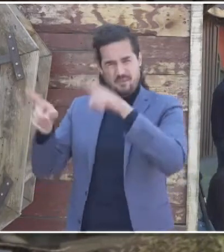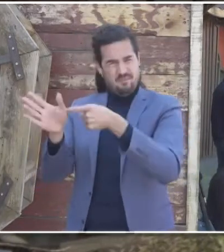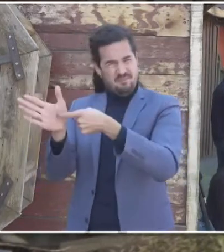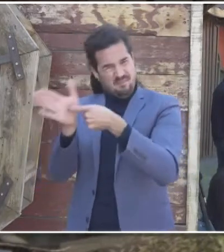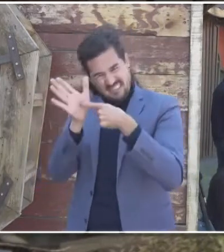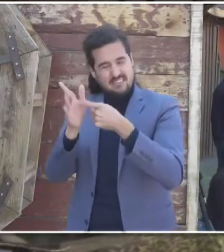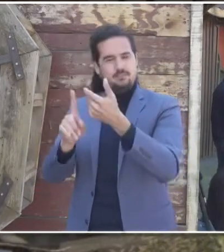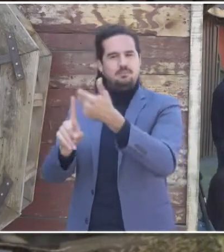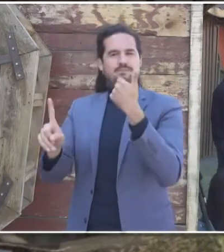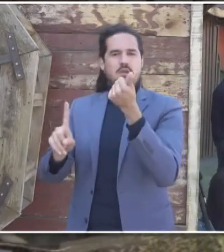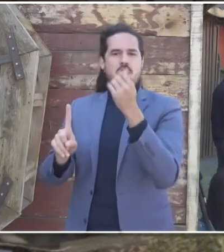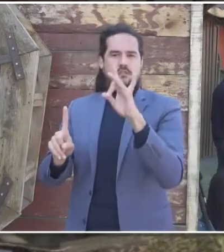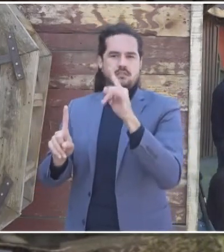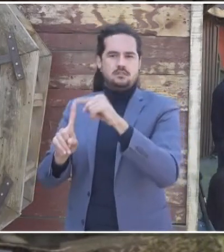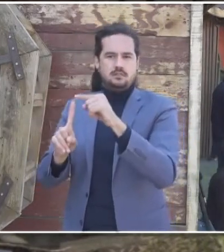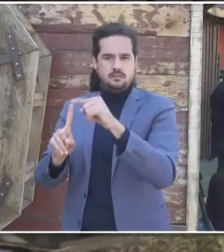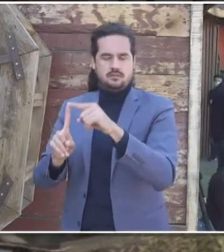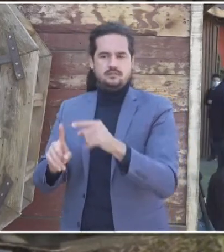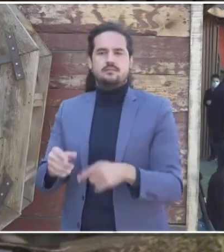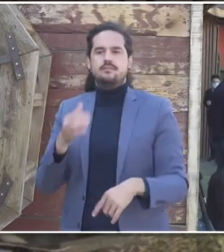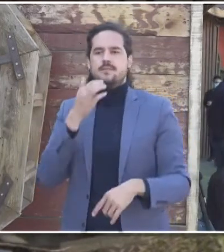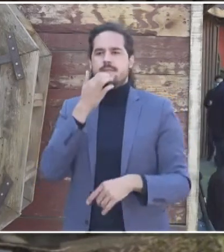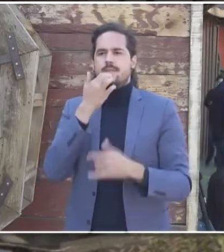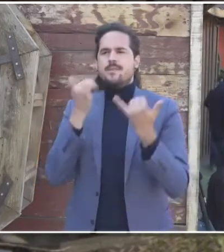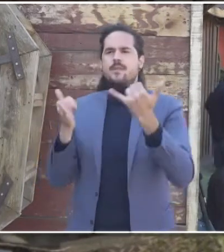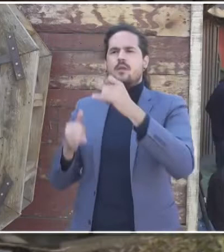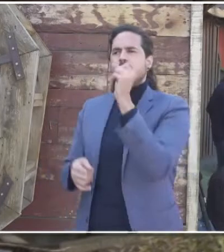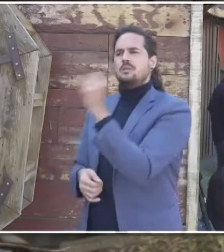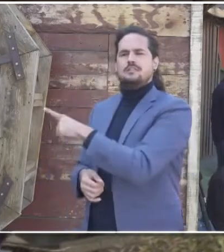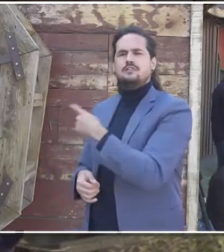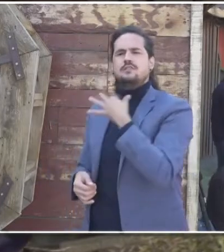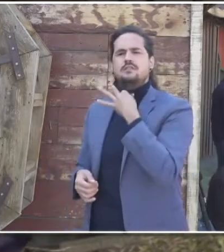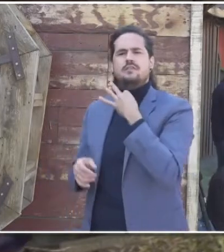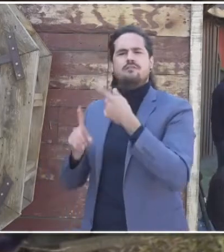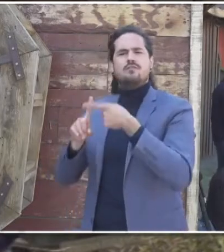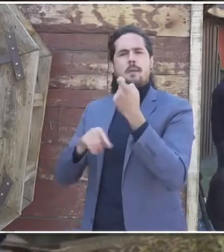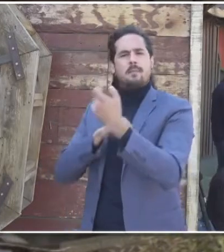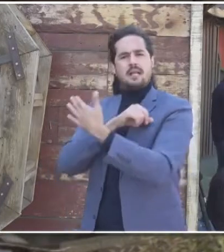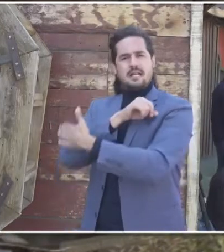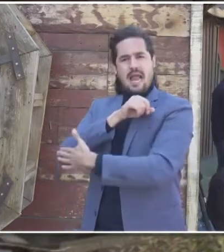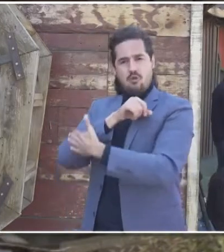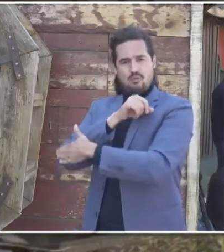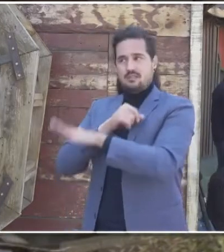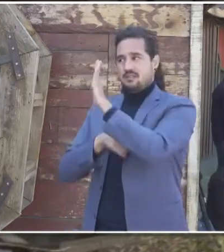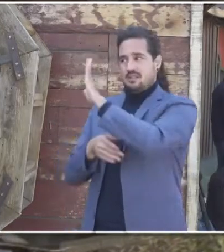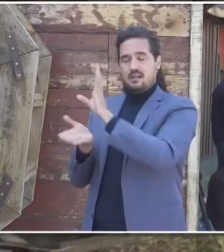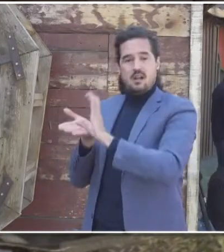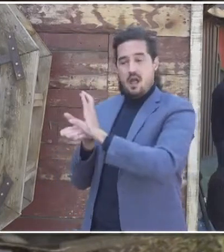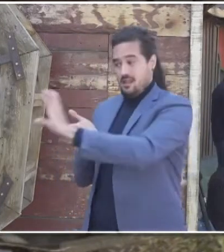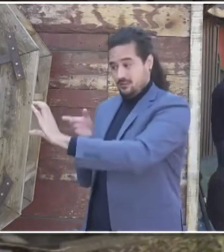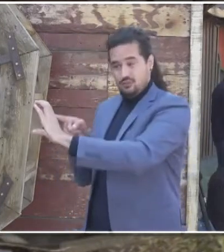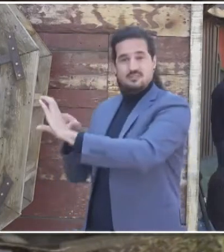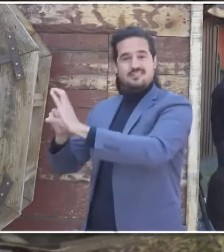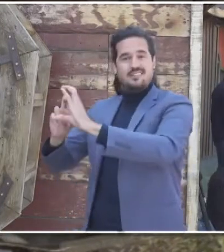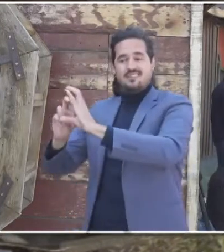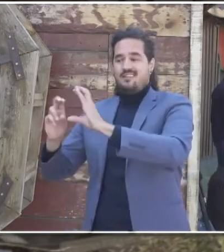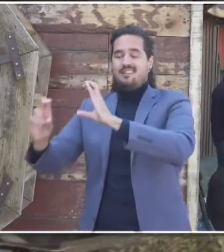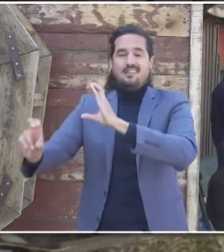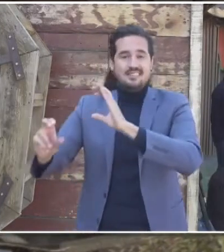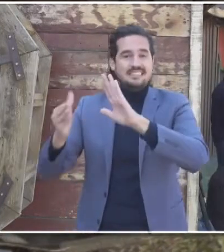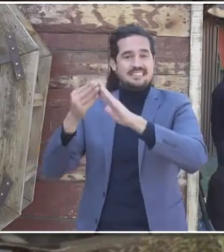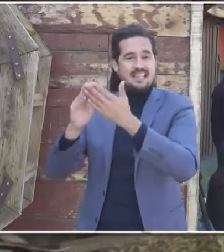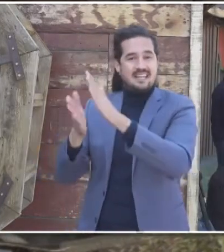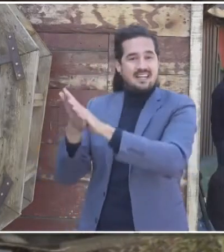the county's allocation, and will the county's allocation remain where it is for this coming week, or will it potentially fall back down